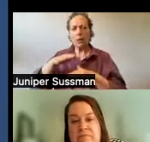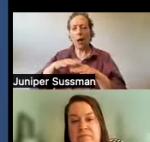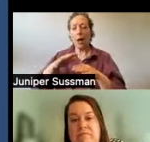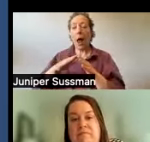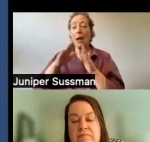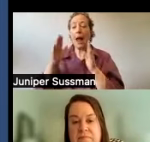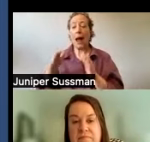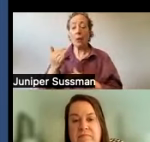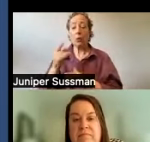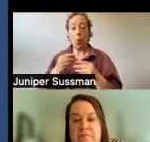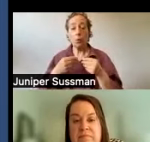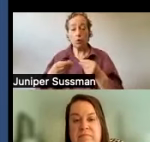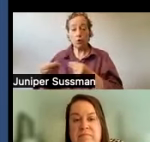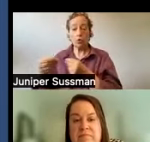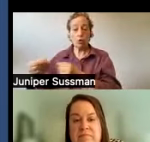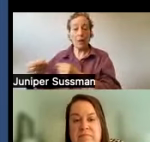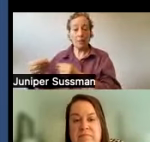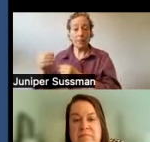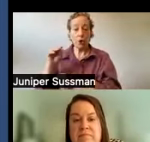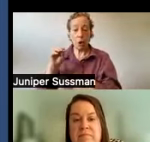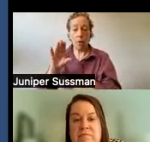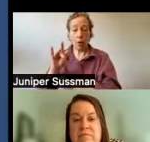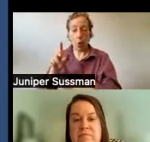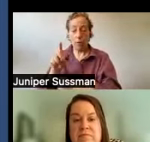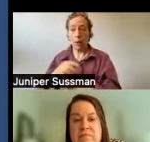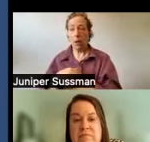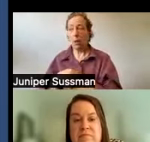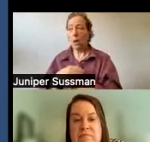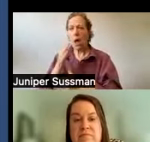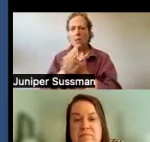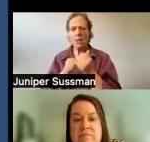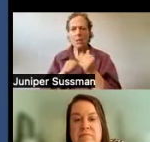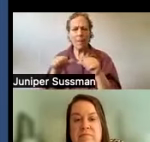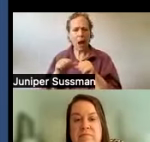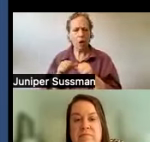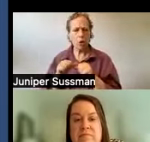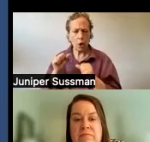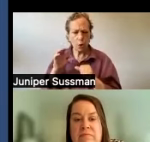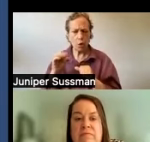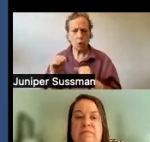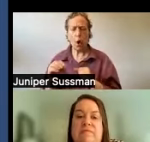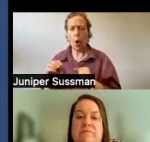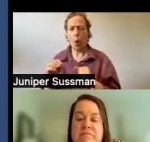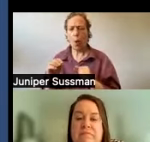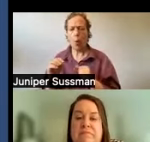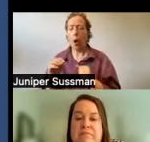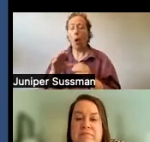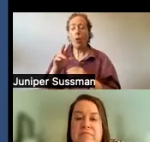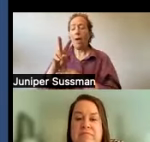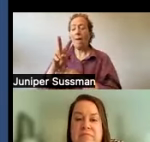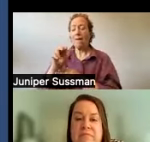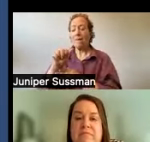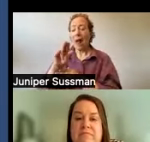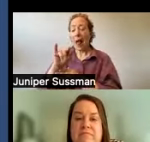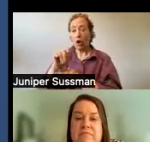of COVID. And these variants have become so infectious that I don't think CDC guidance goes far enough to protect household